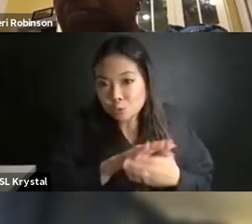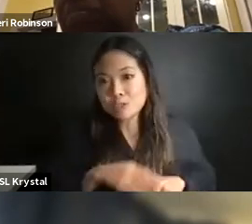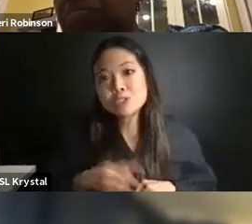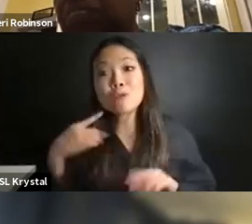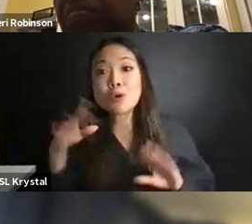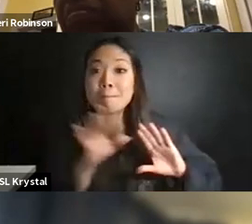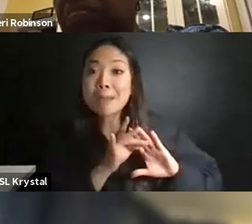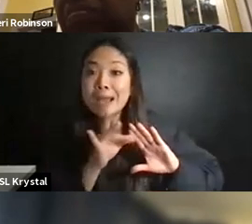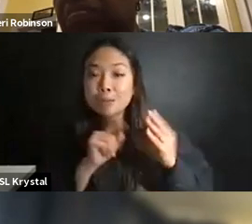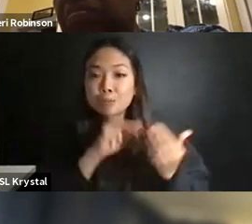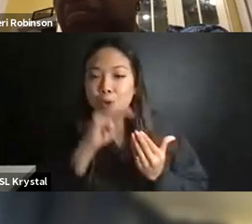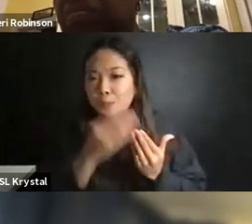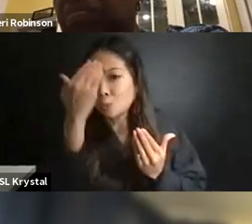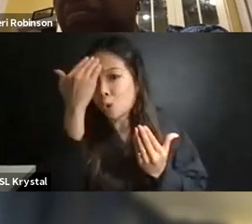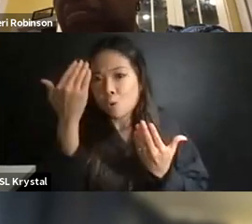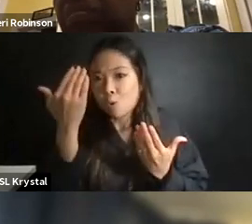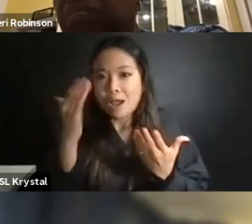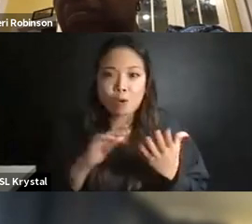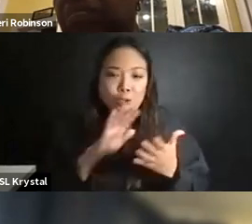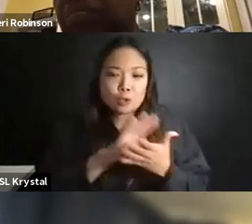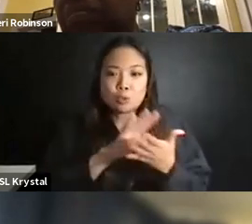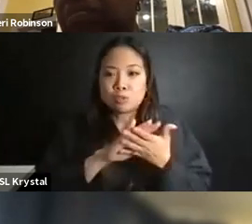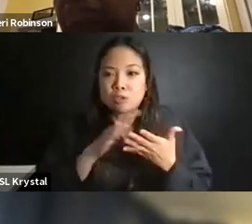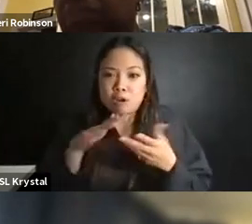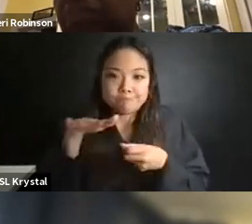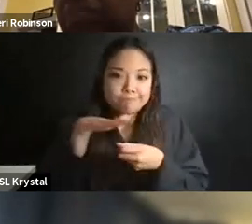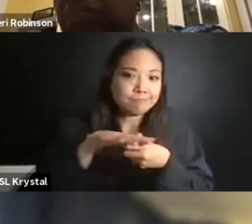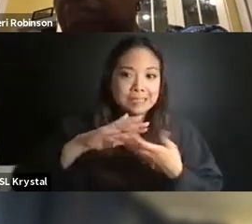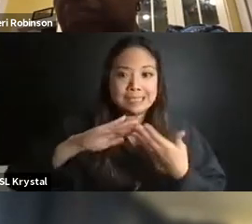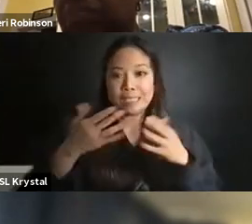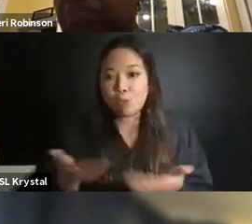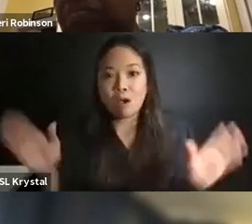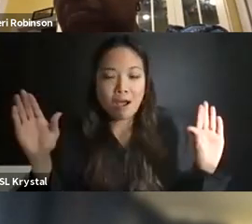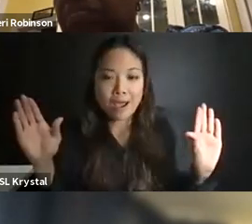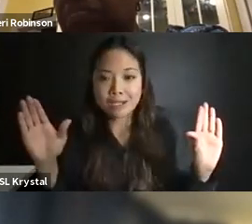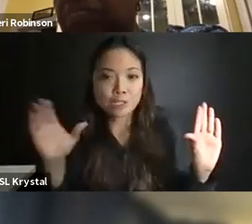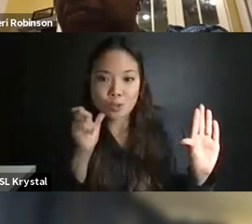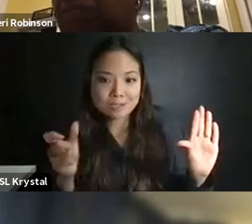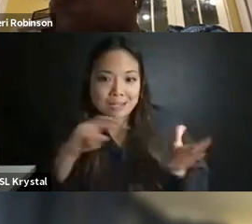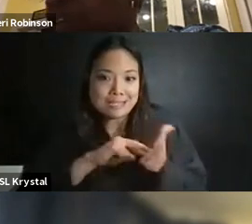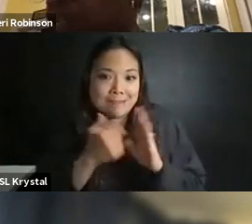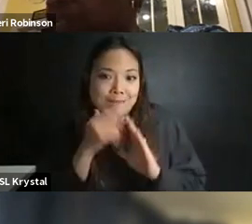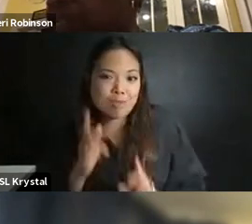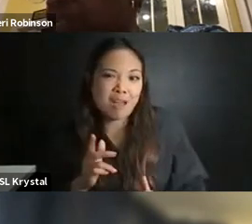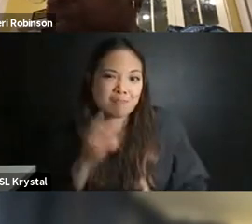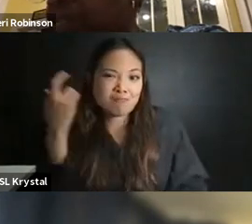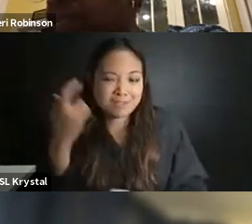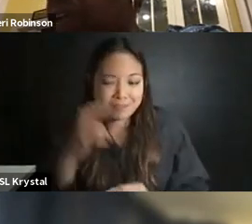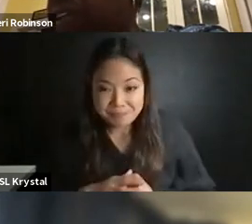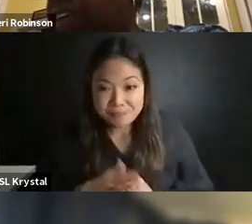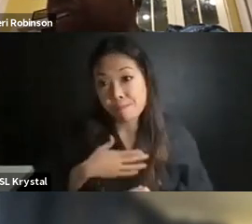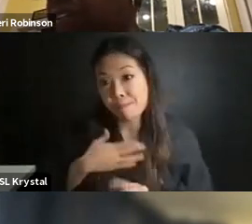all our schools are already city-wide so it's um it's not intended for that purpose my understanding